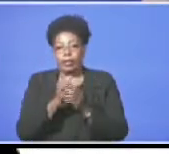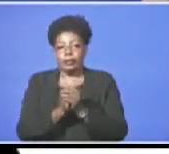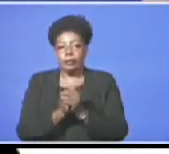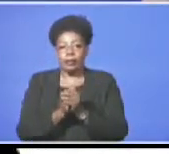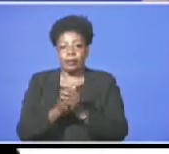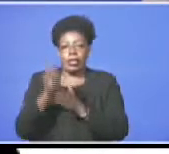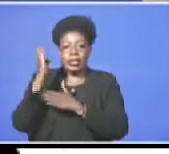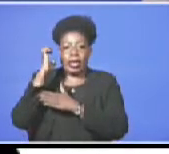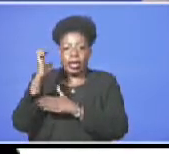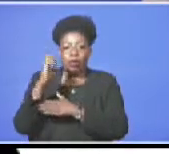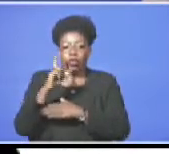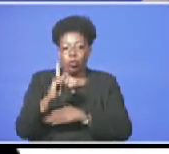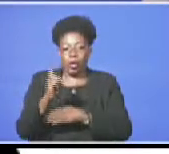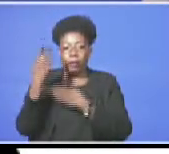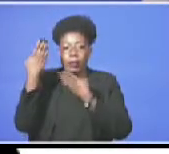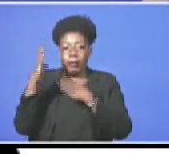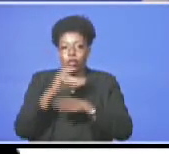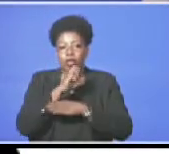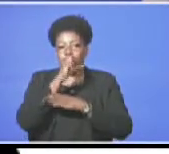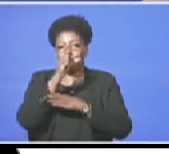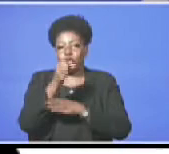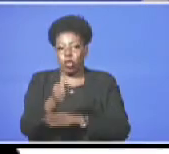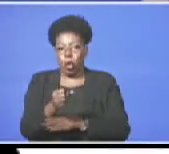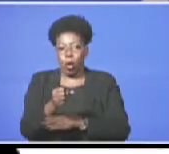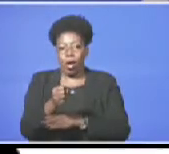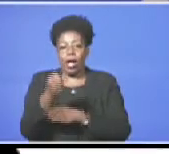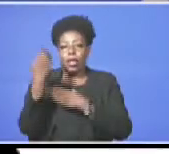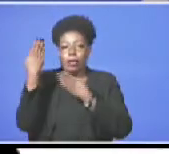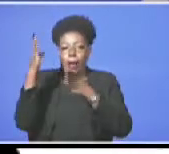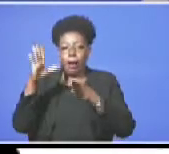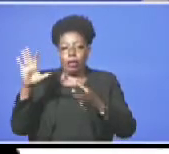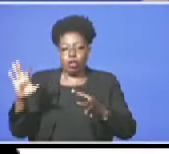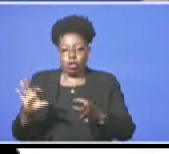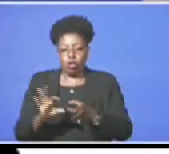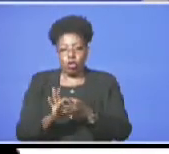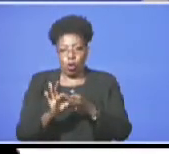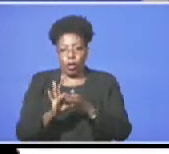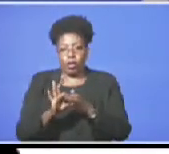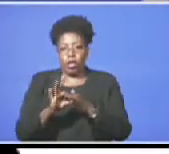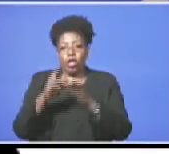first Bahamians to ensure the country joined the Human Rights Council of the United Nations.